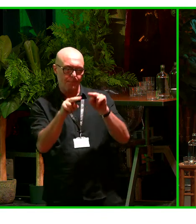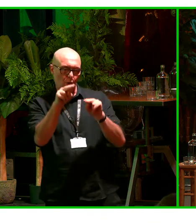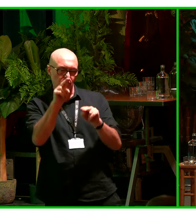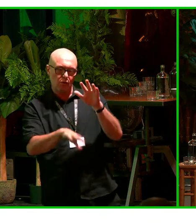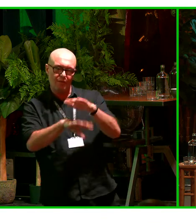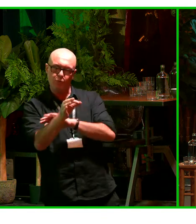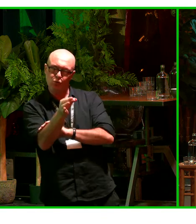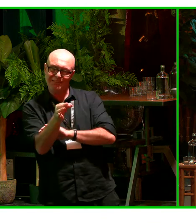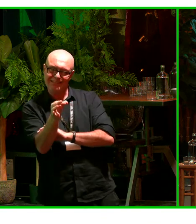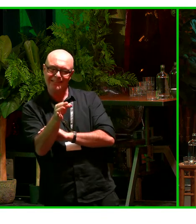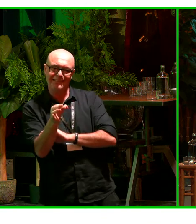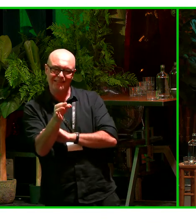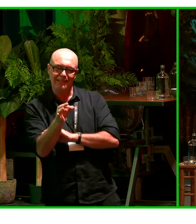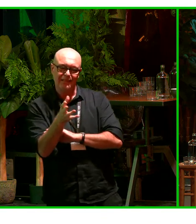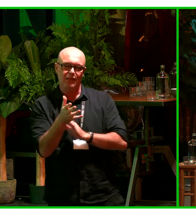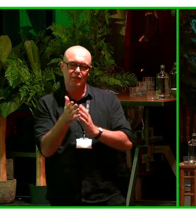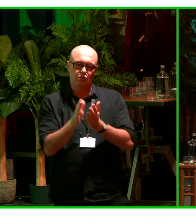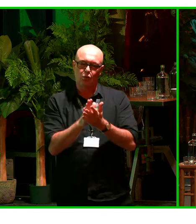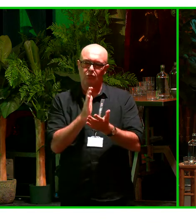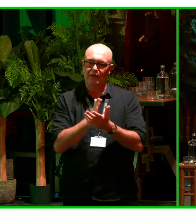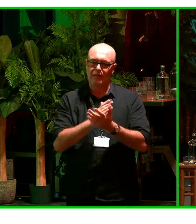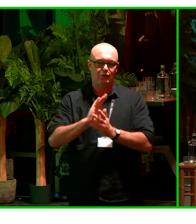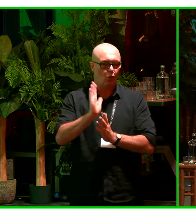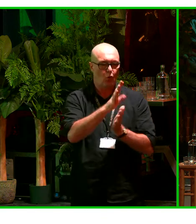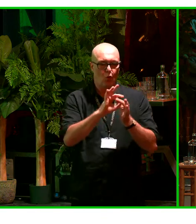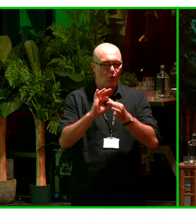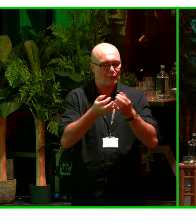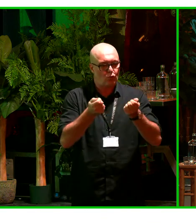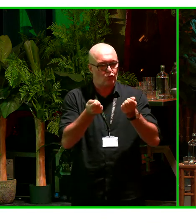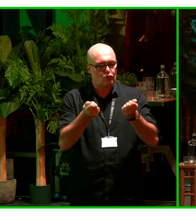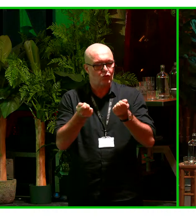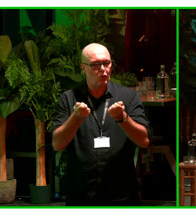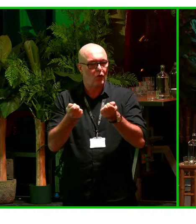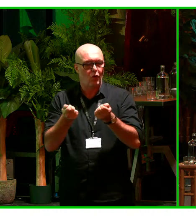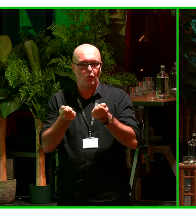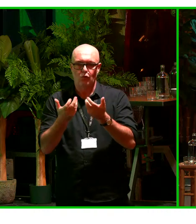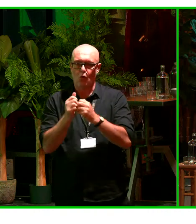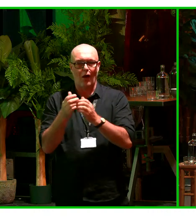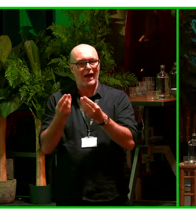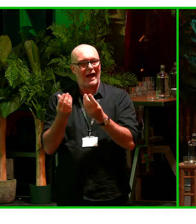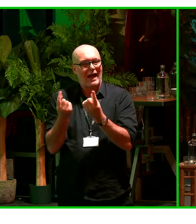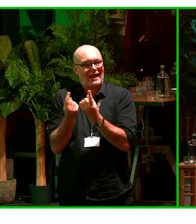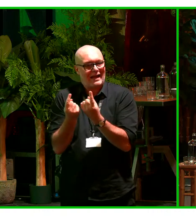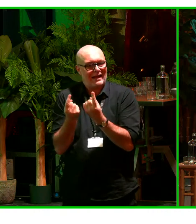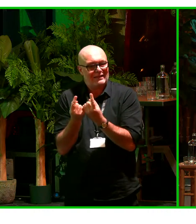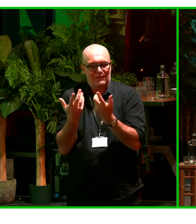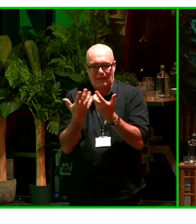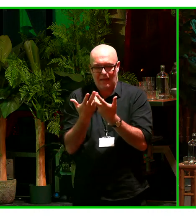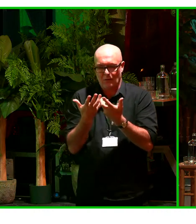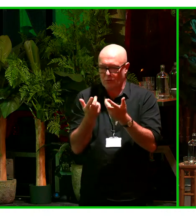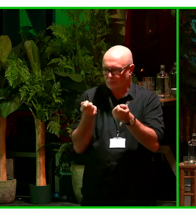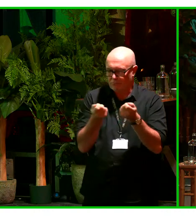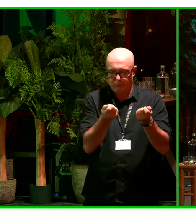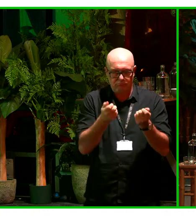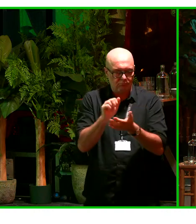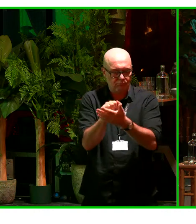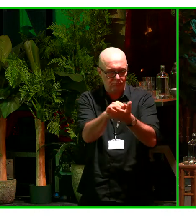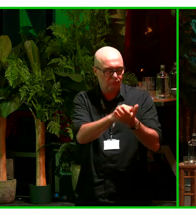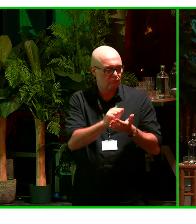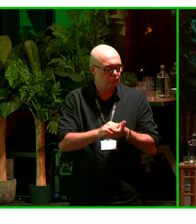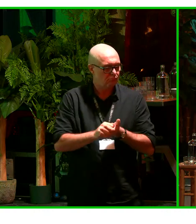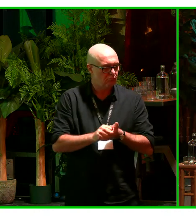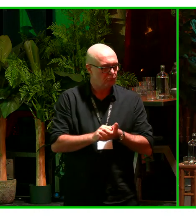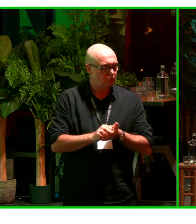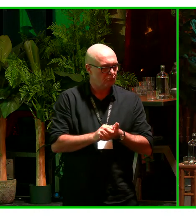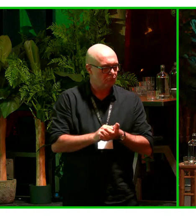your investments and your assets far better. So digital twins are inevitably going to be a really important